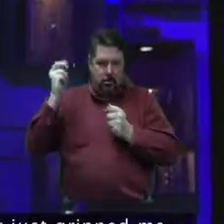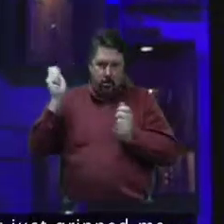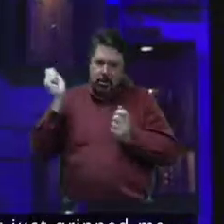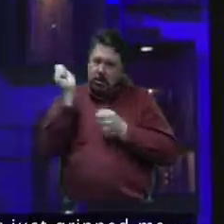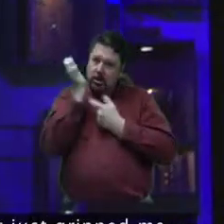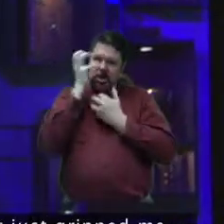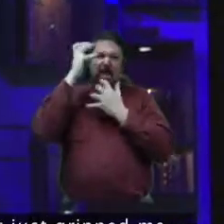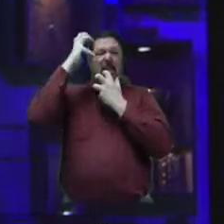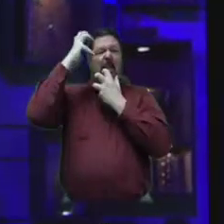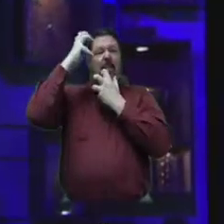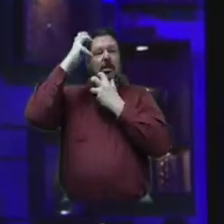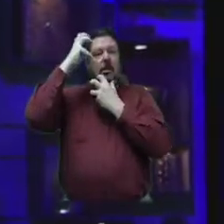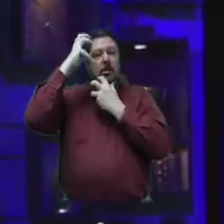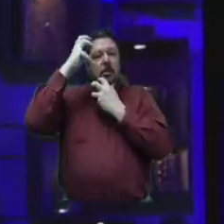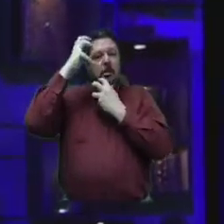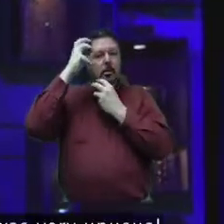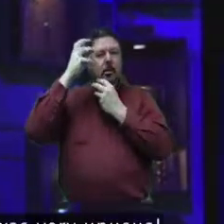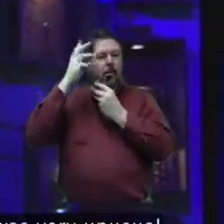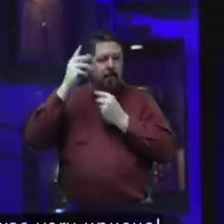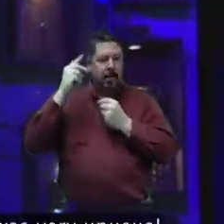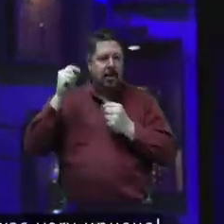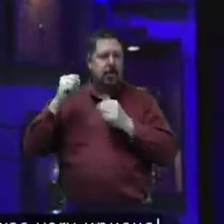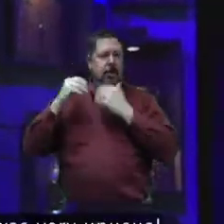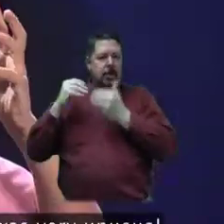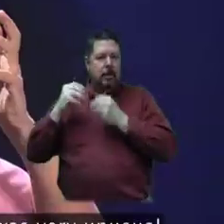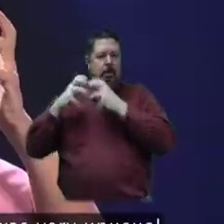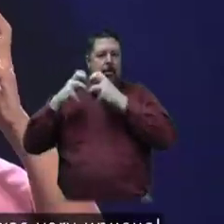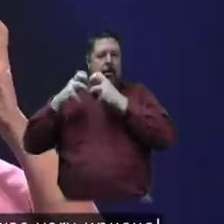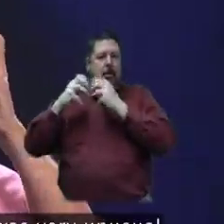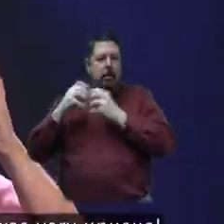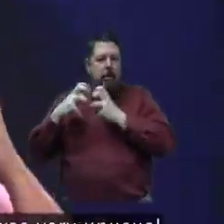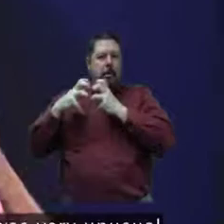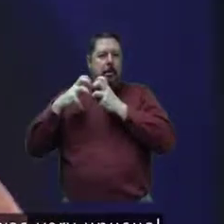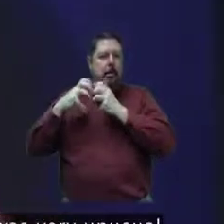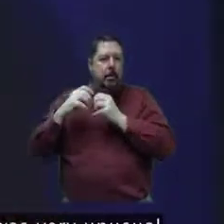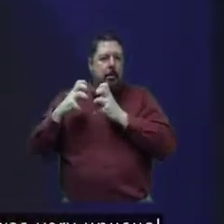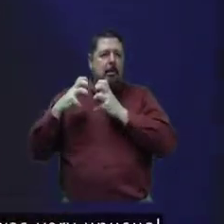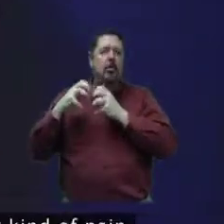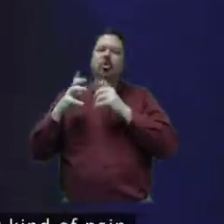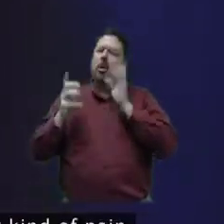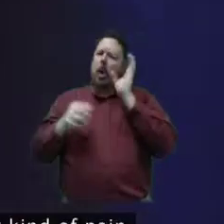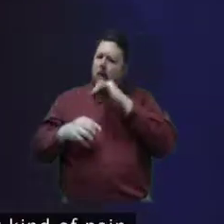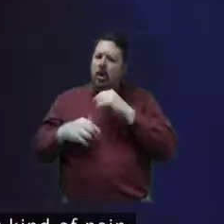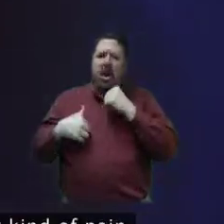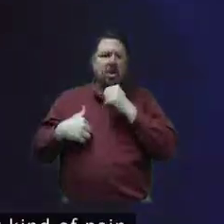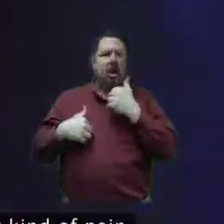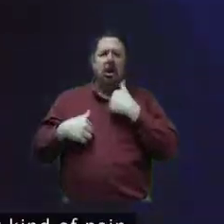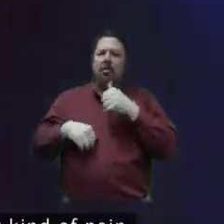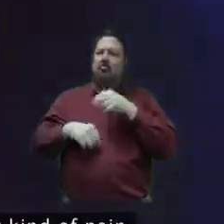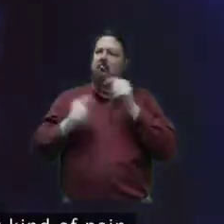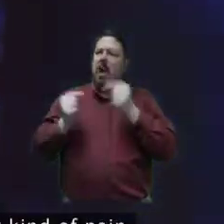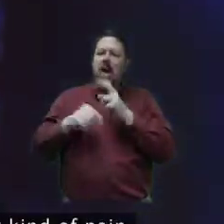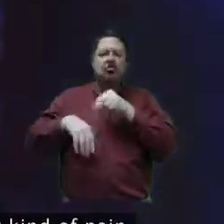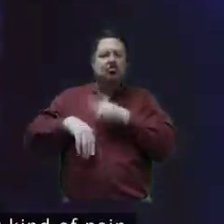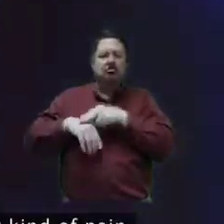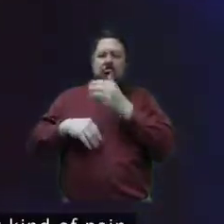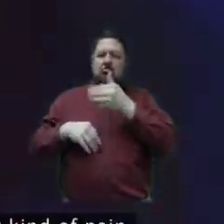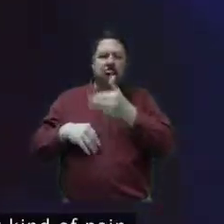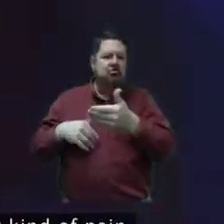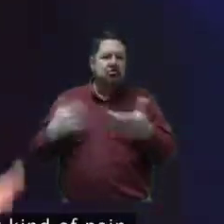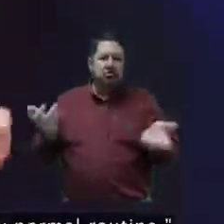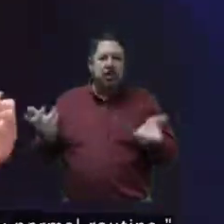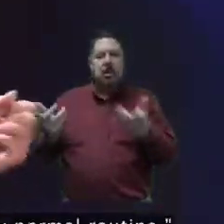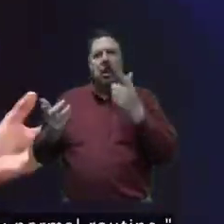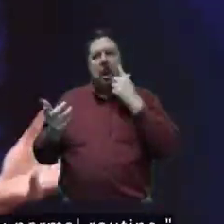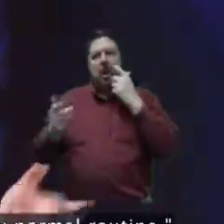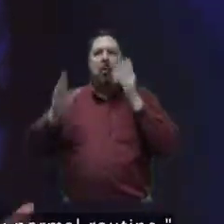And then it just gripped me, and then it released me. And it was very unusual for me to ever experience any kind of pain, so